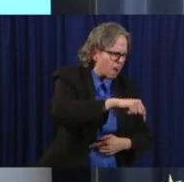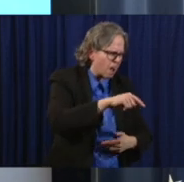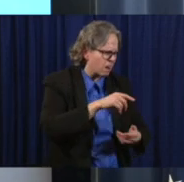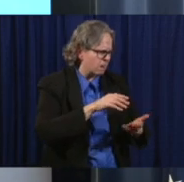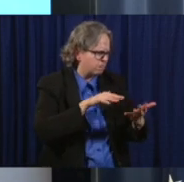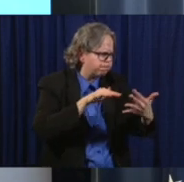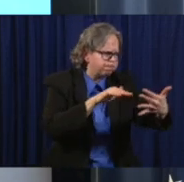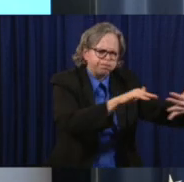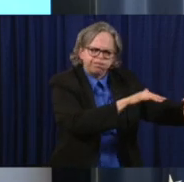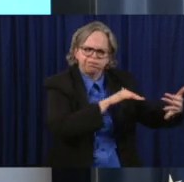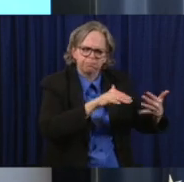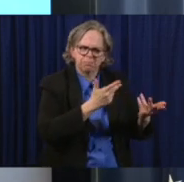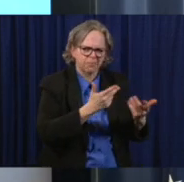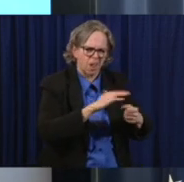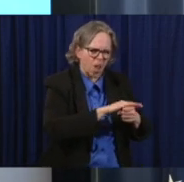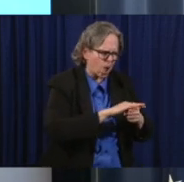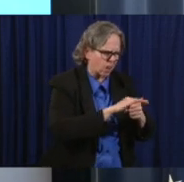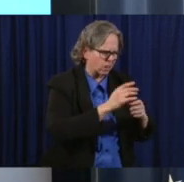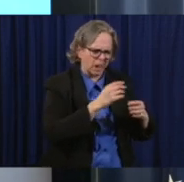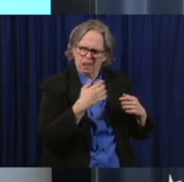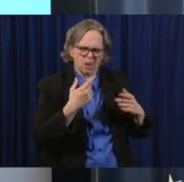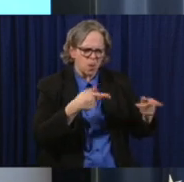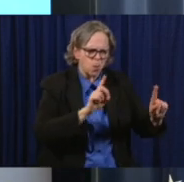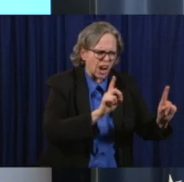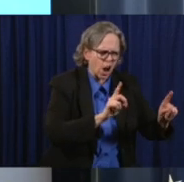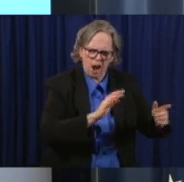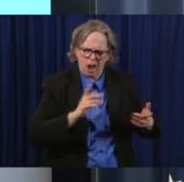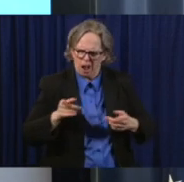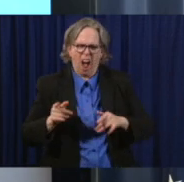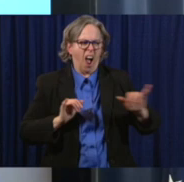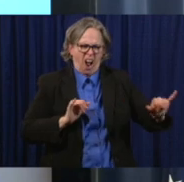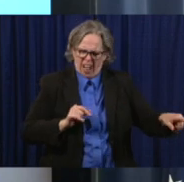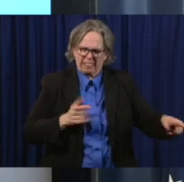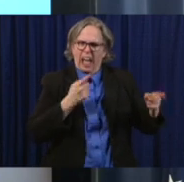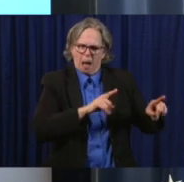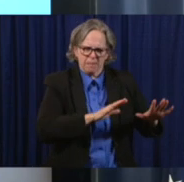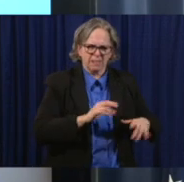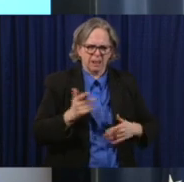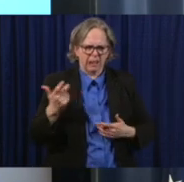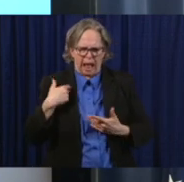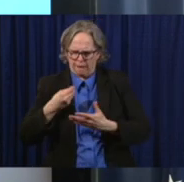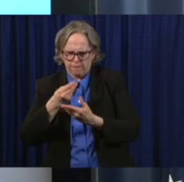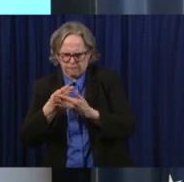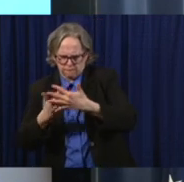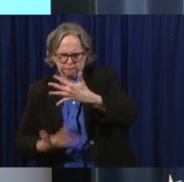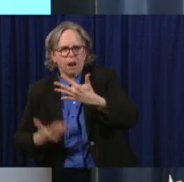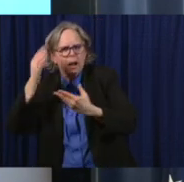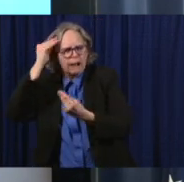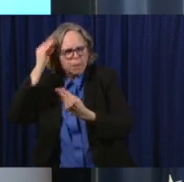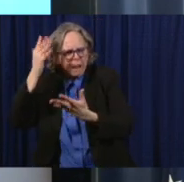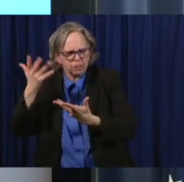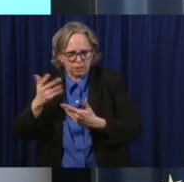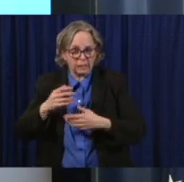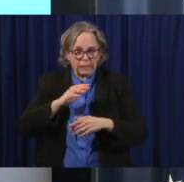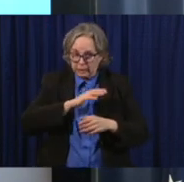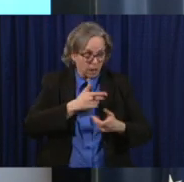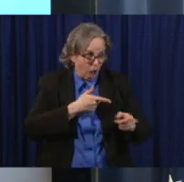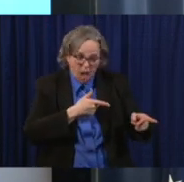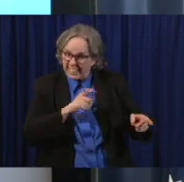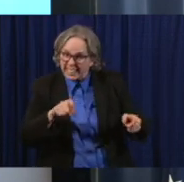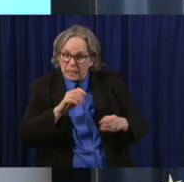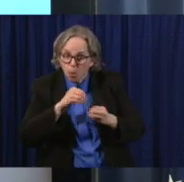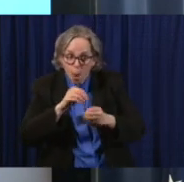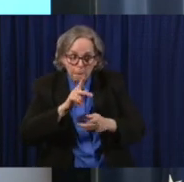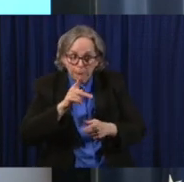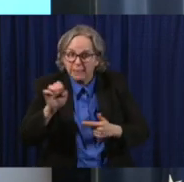department to make sure that they have what they need, to make sure not only in personal protective equipment, but staff,